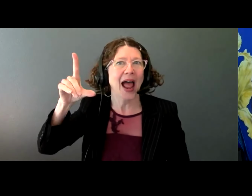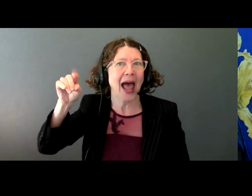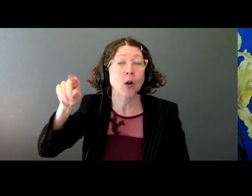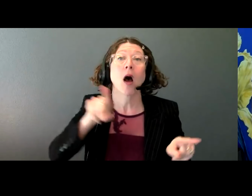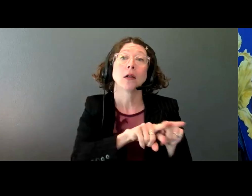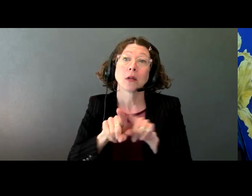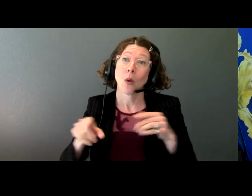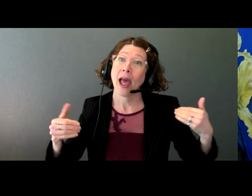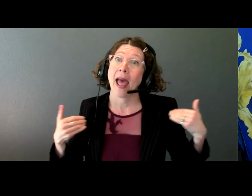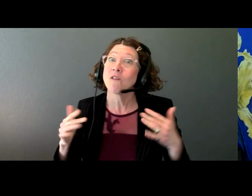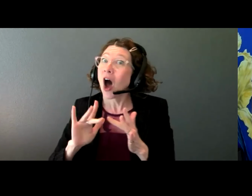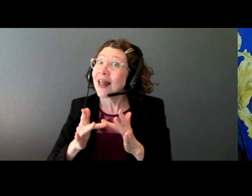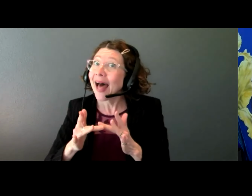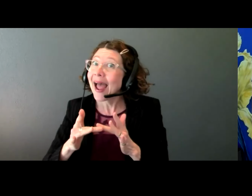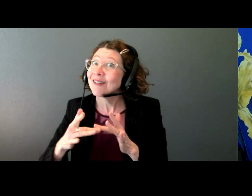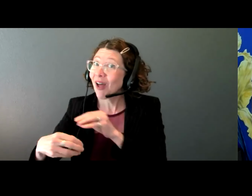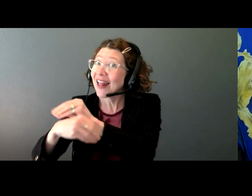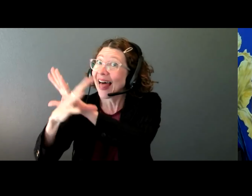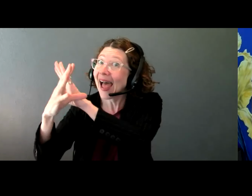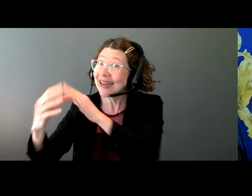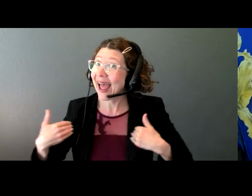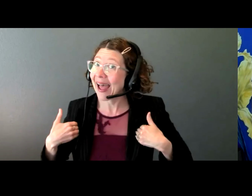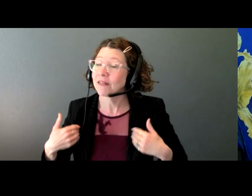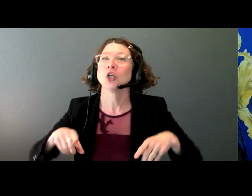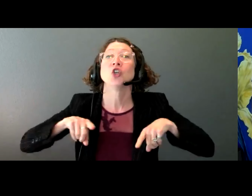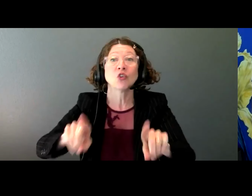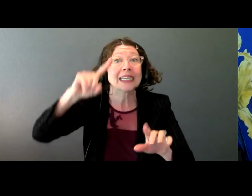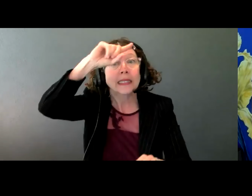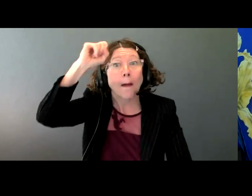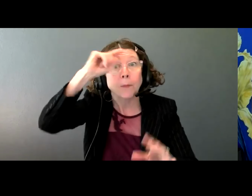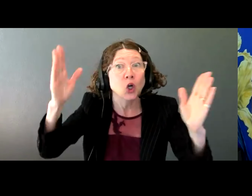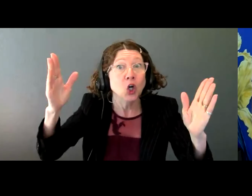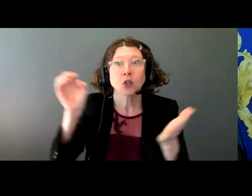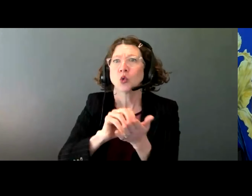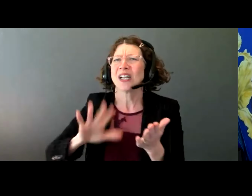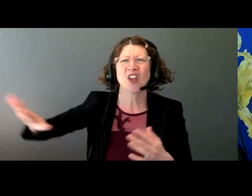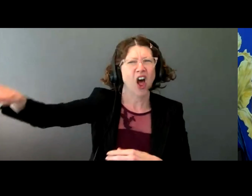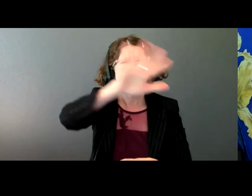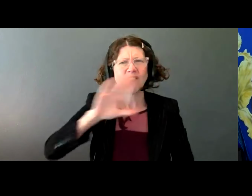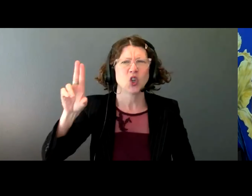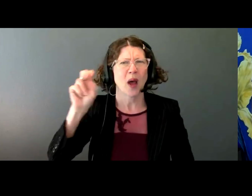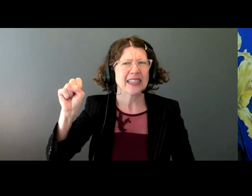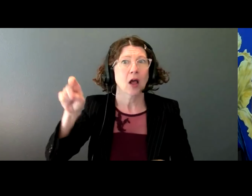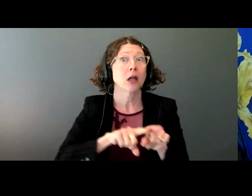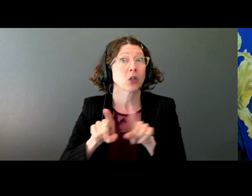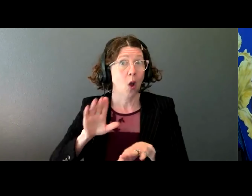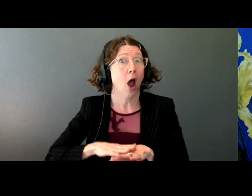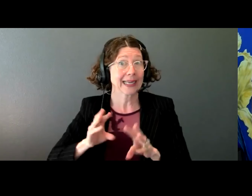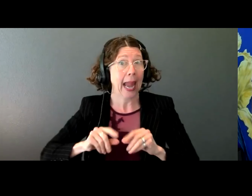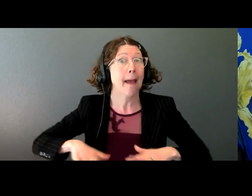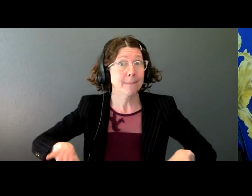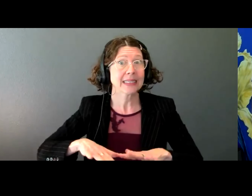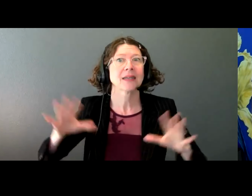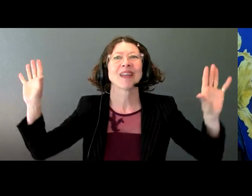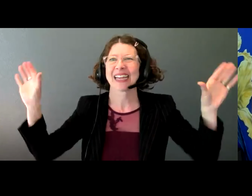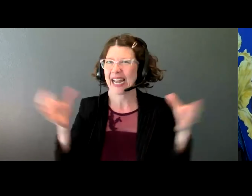online. During our summer portion, all of our students from across the nation and in campus come together for a